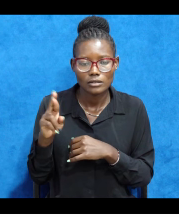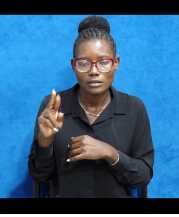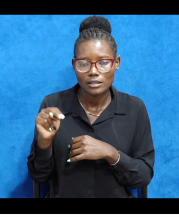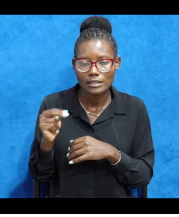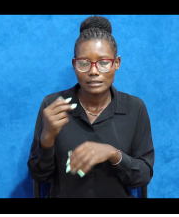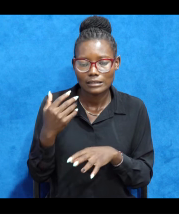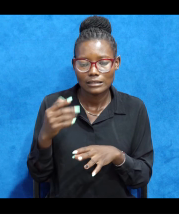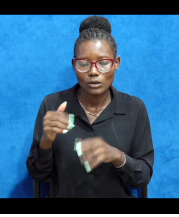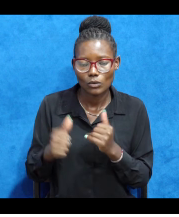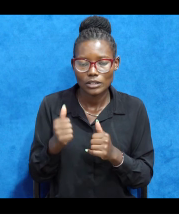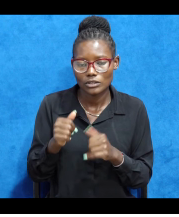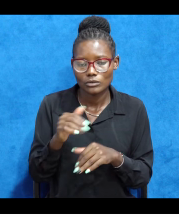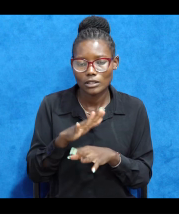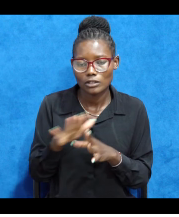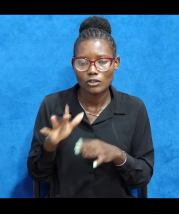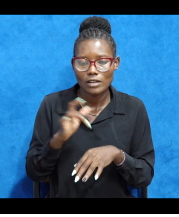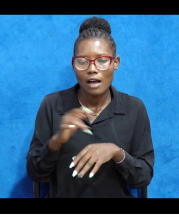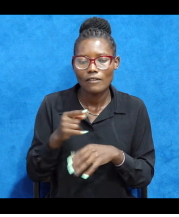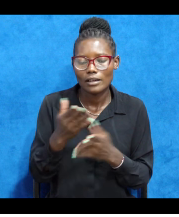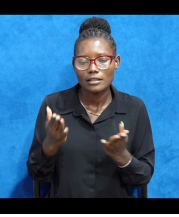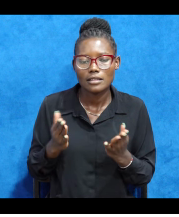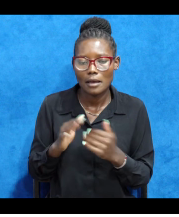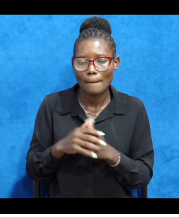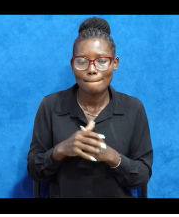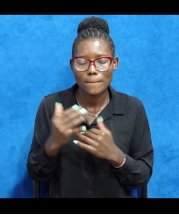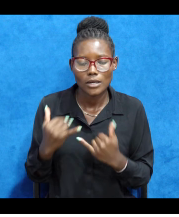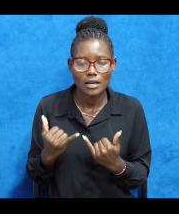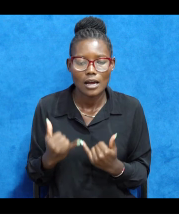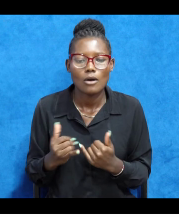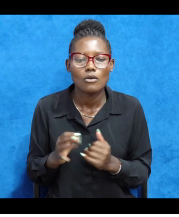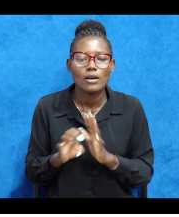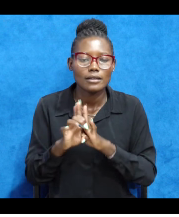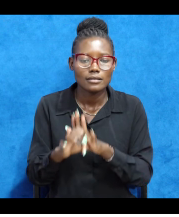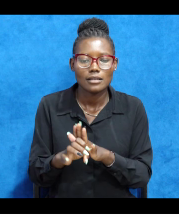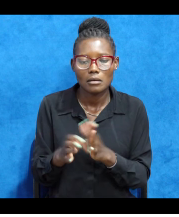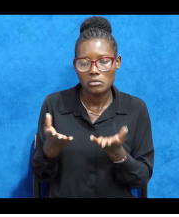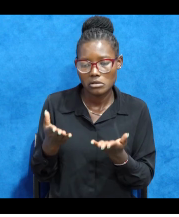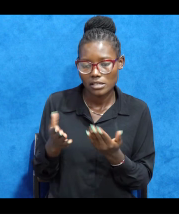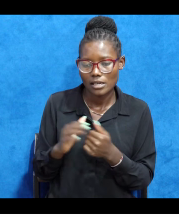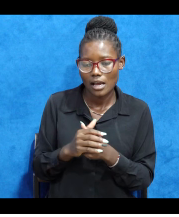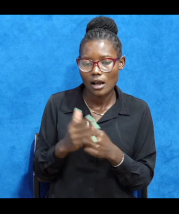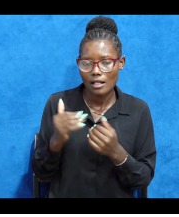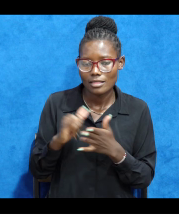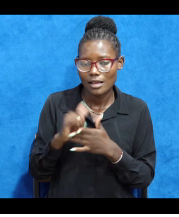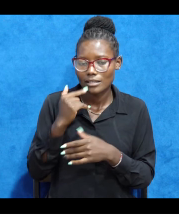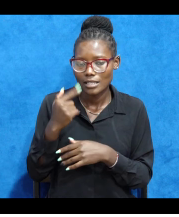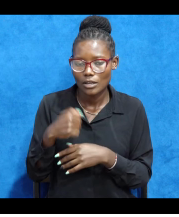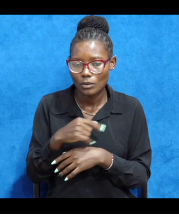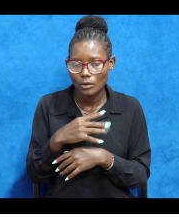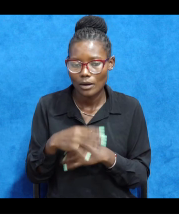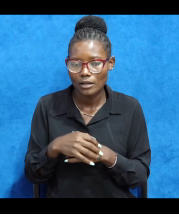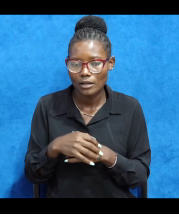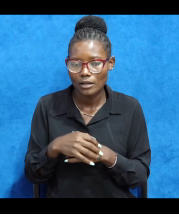make specific errors that we notice in their training. So if we see those technical deficiencies, then we can say, okay, let's put a